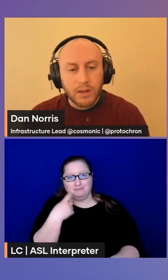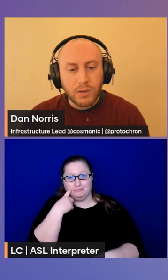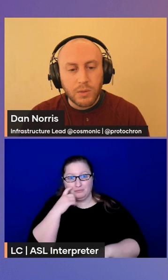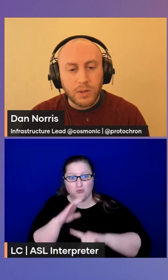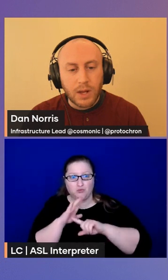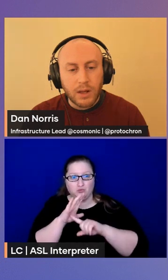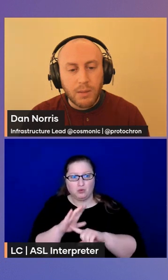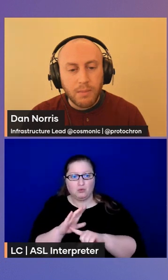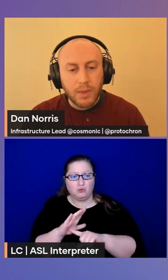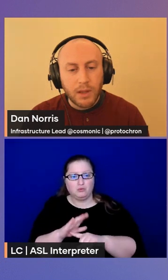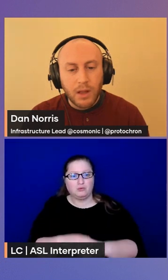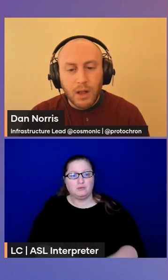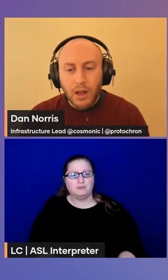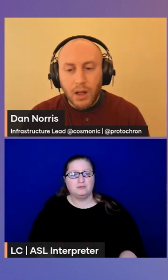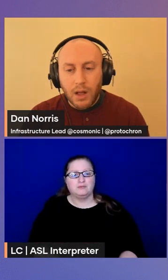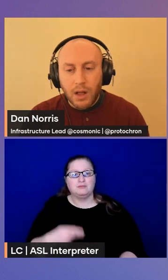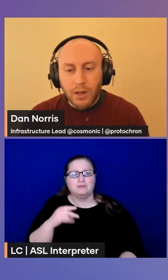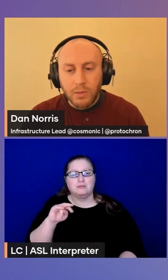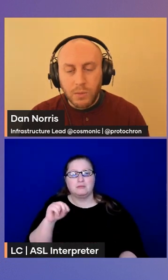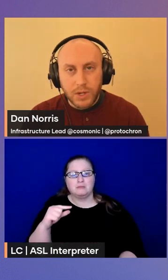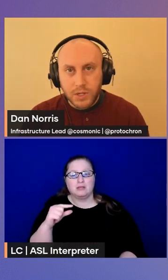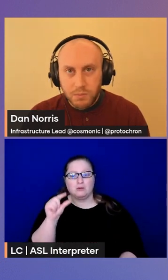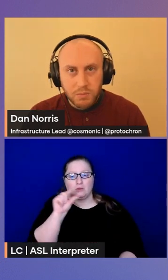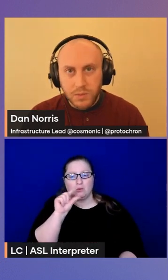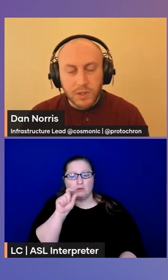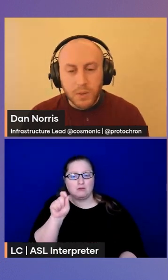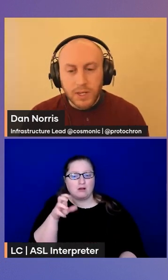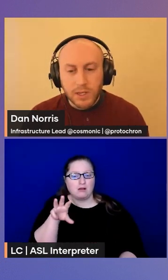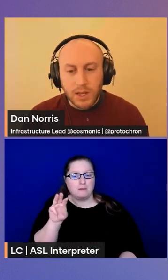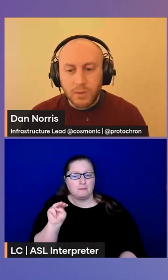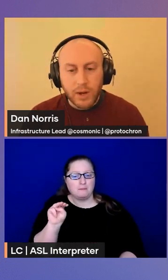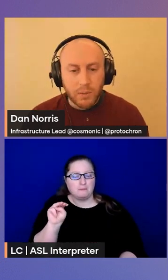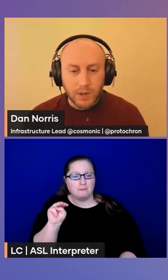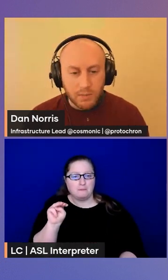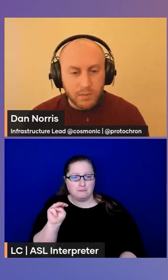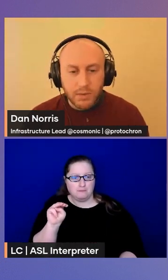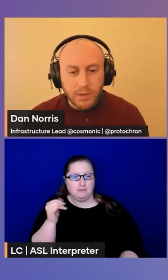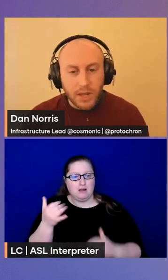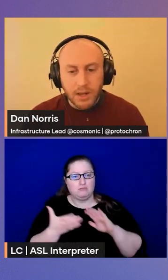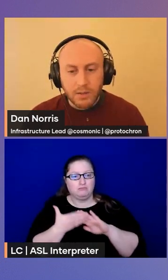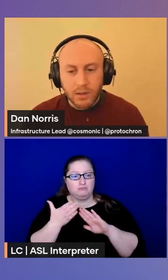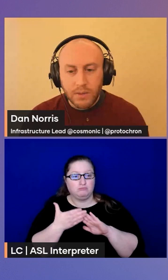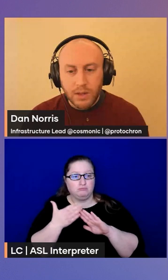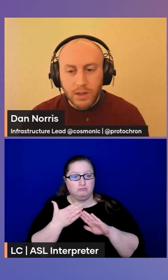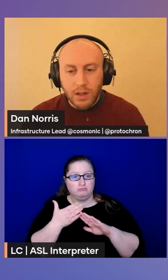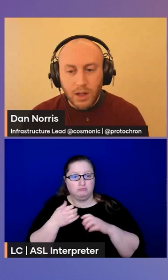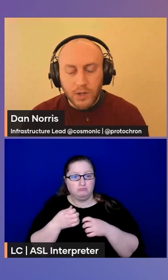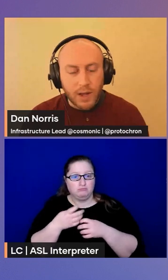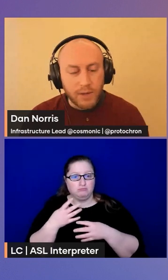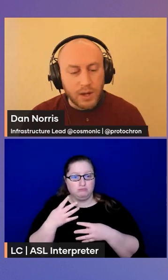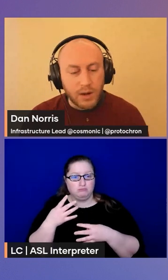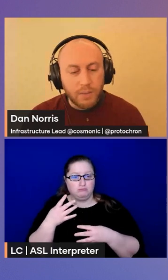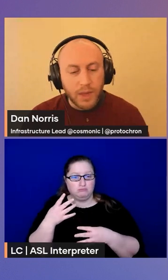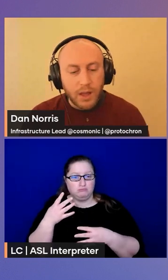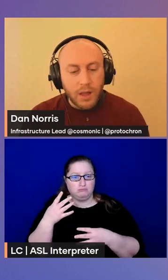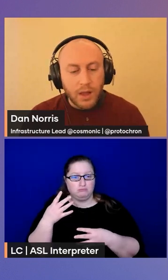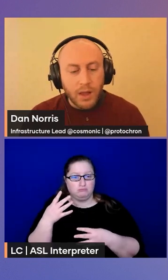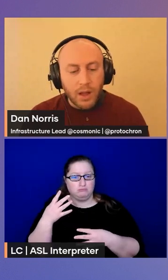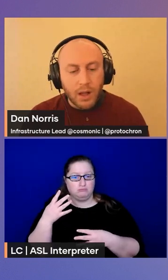ping google.com, which is doing its thing, right? We're getting traffic